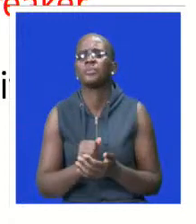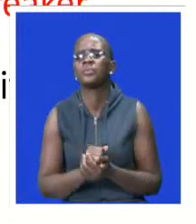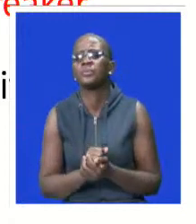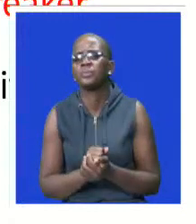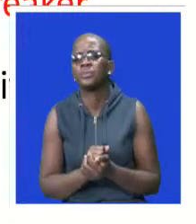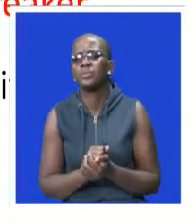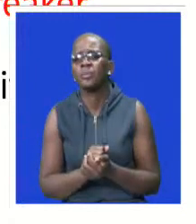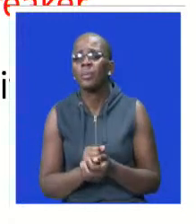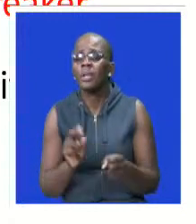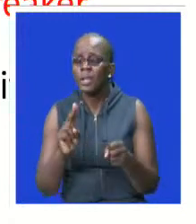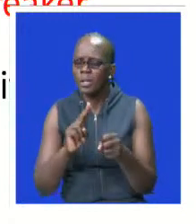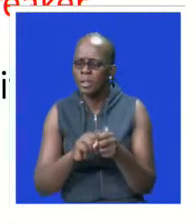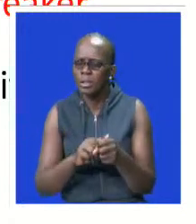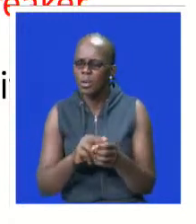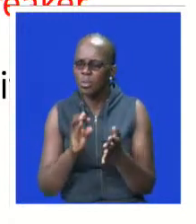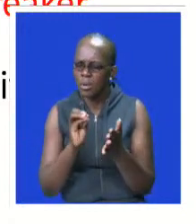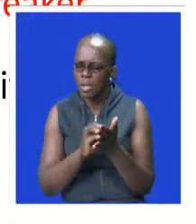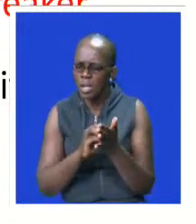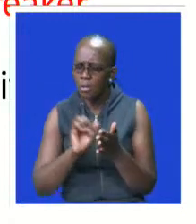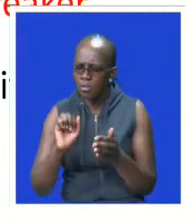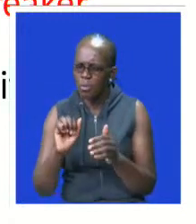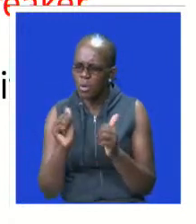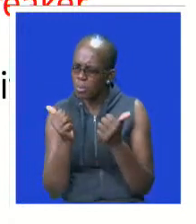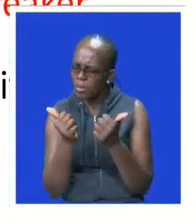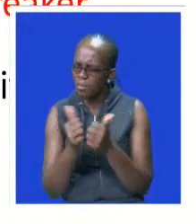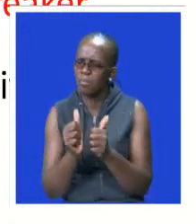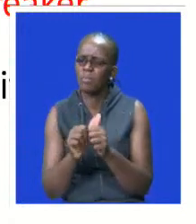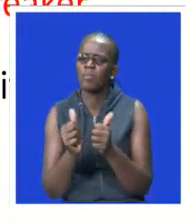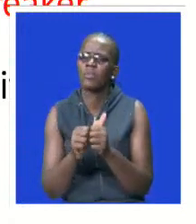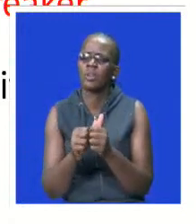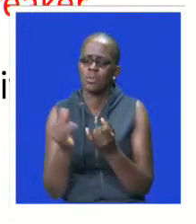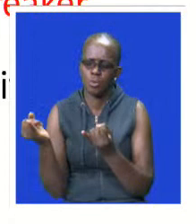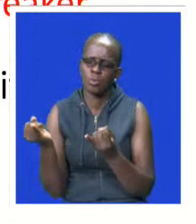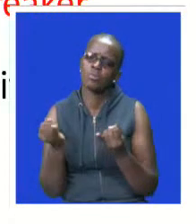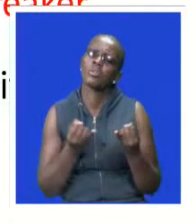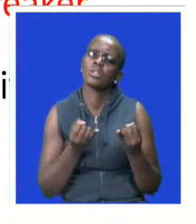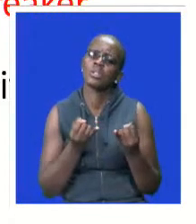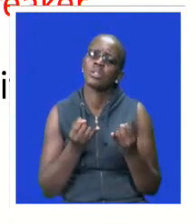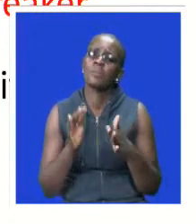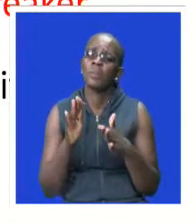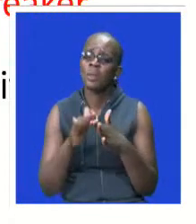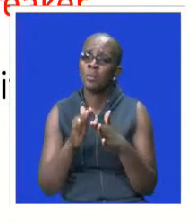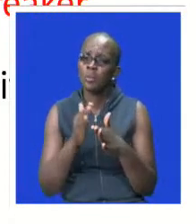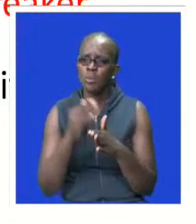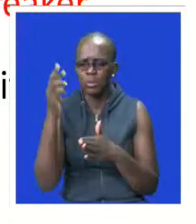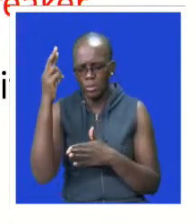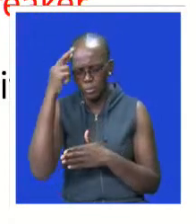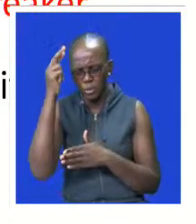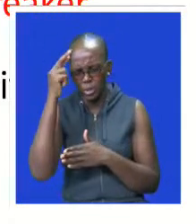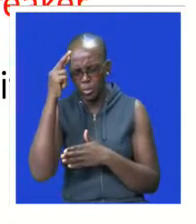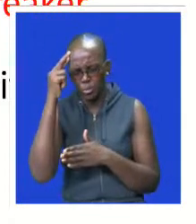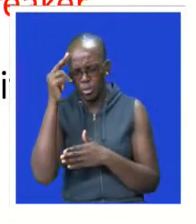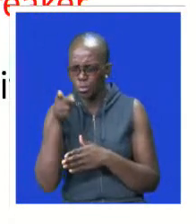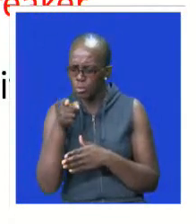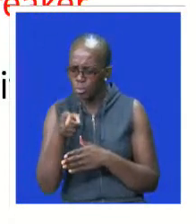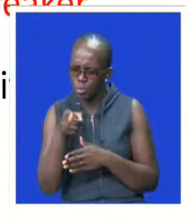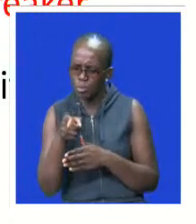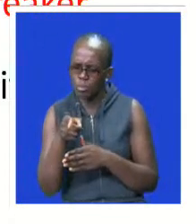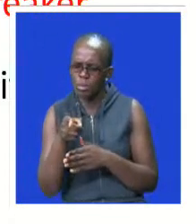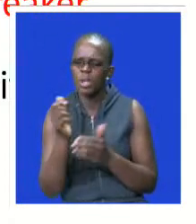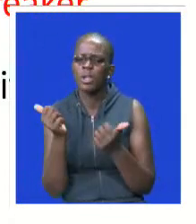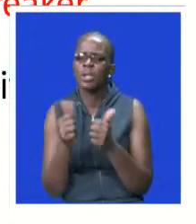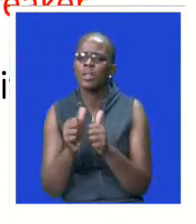to be friendly. Okay, you want to be friendly in your introduction and also show that